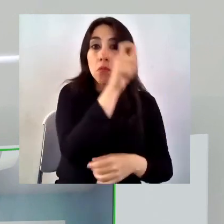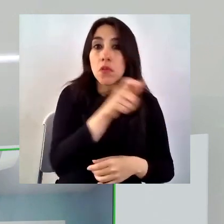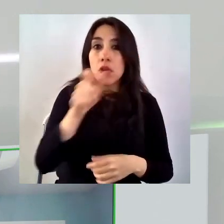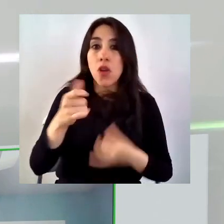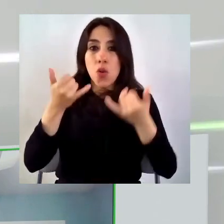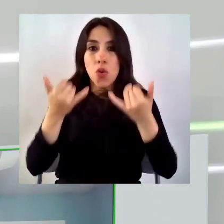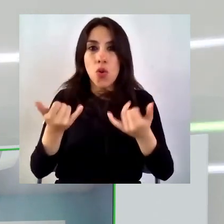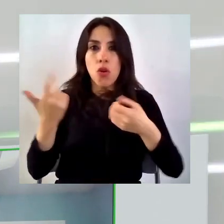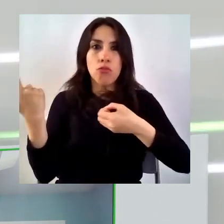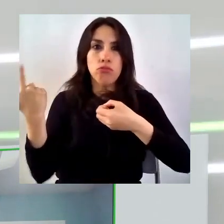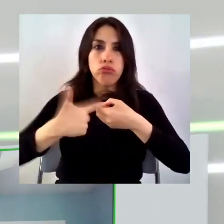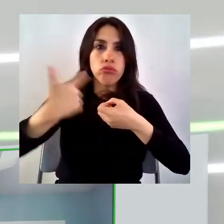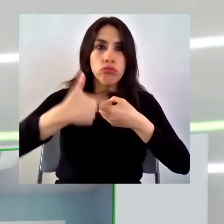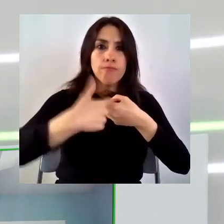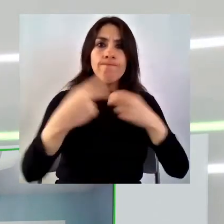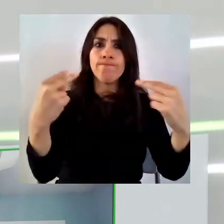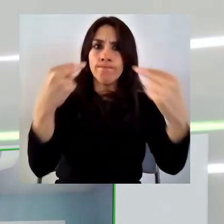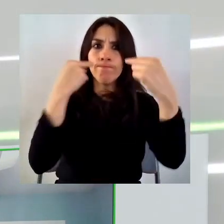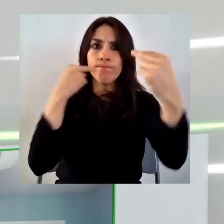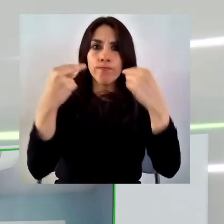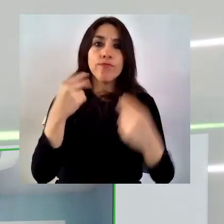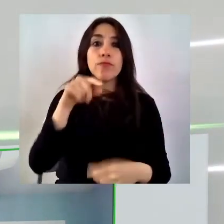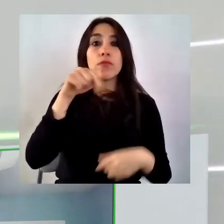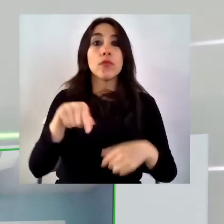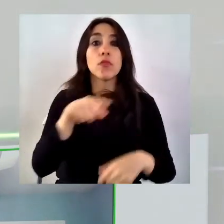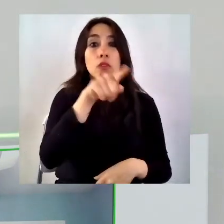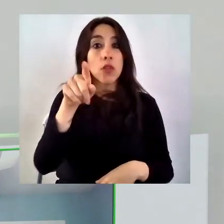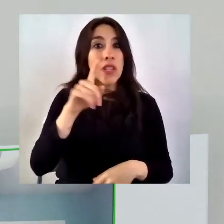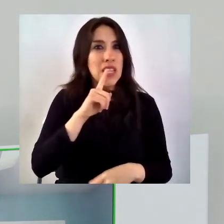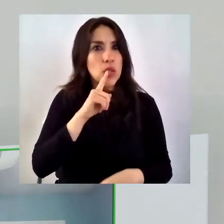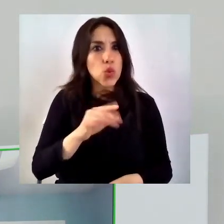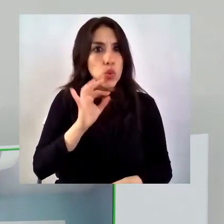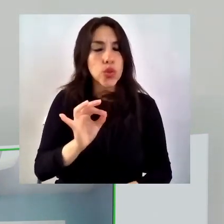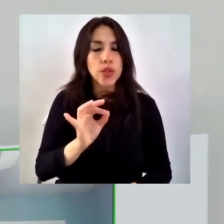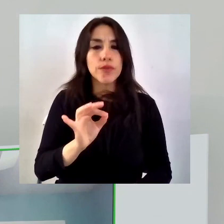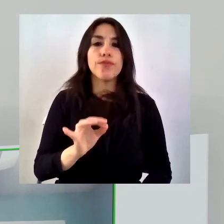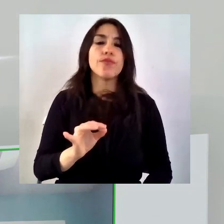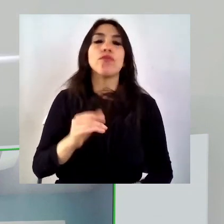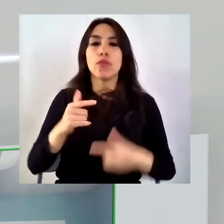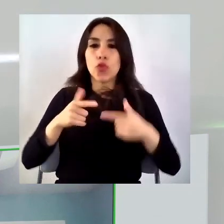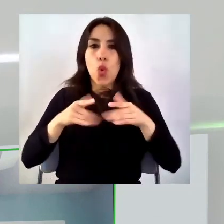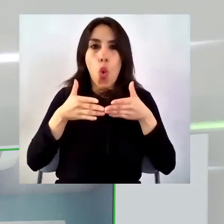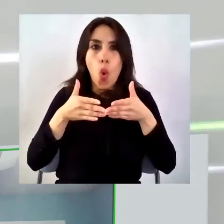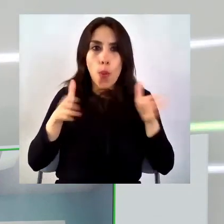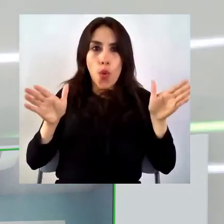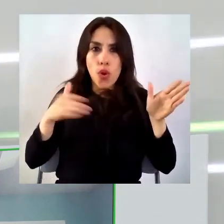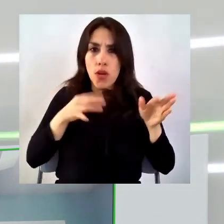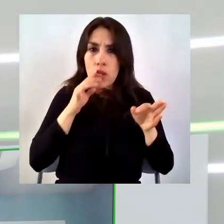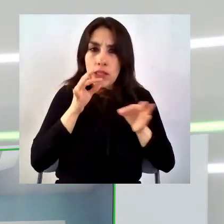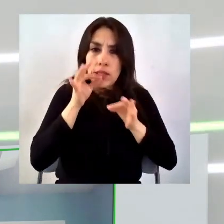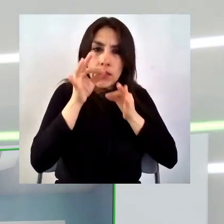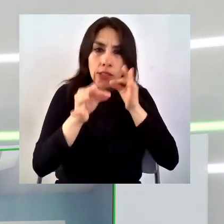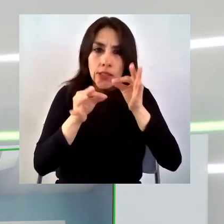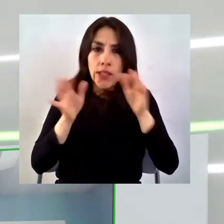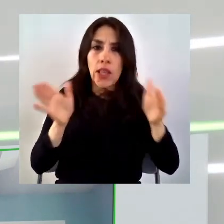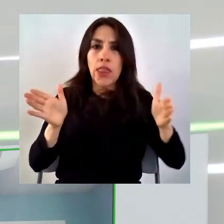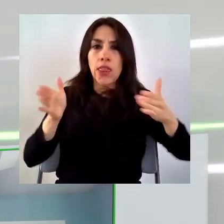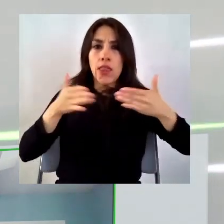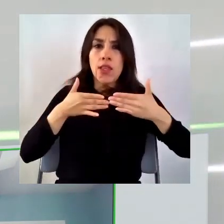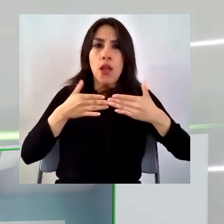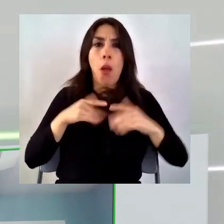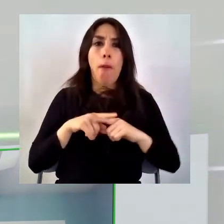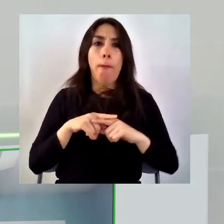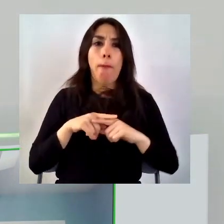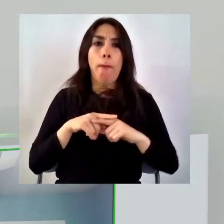people who are listening to us and are not really sure about disclosing